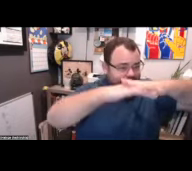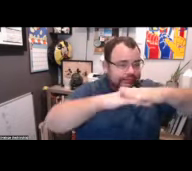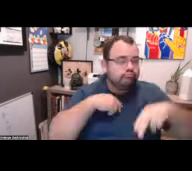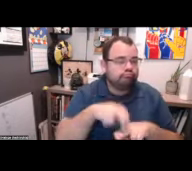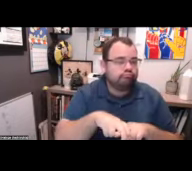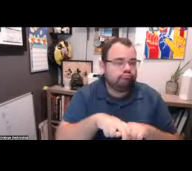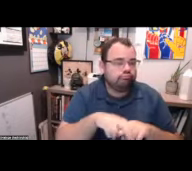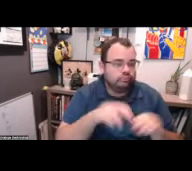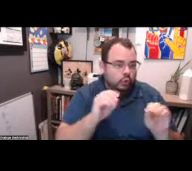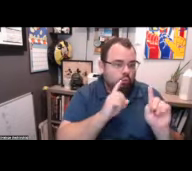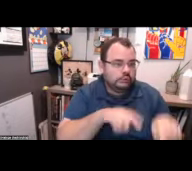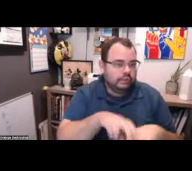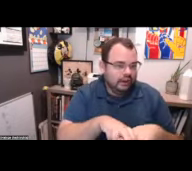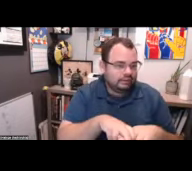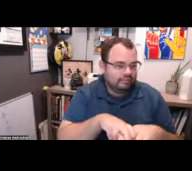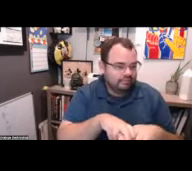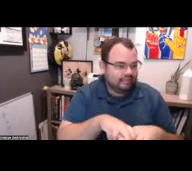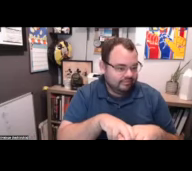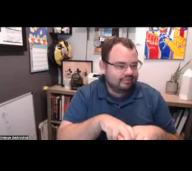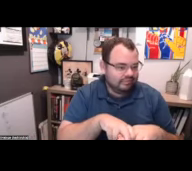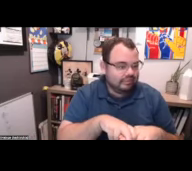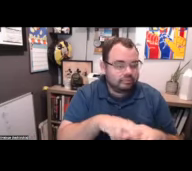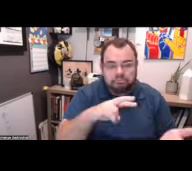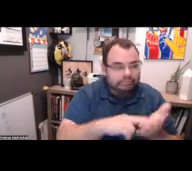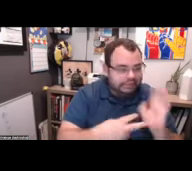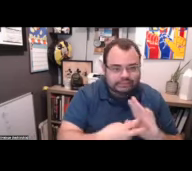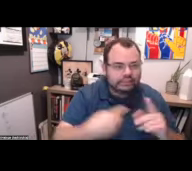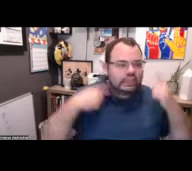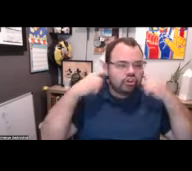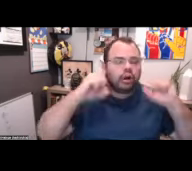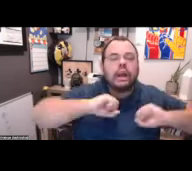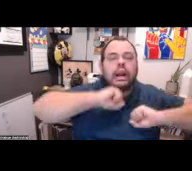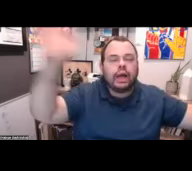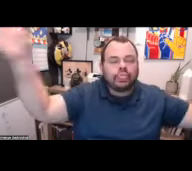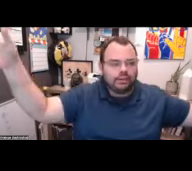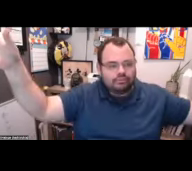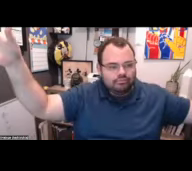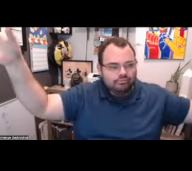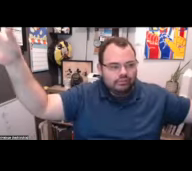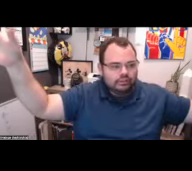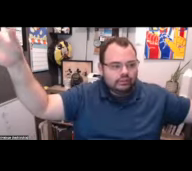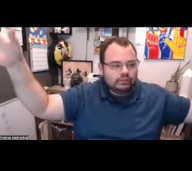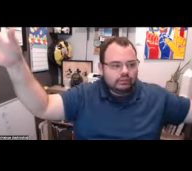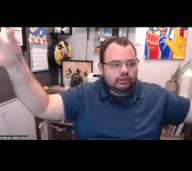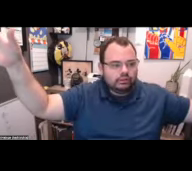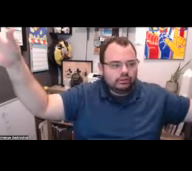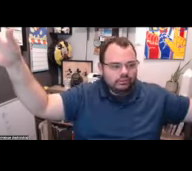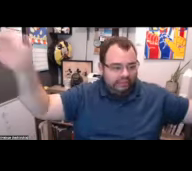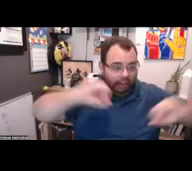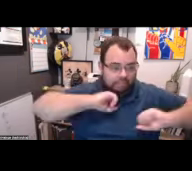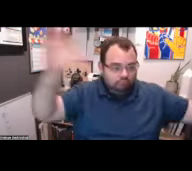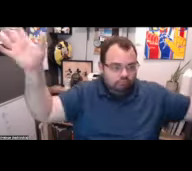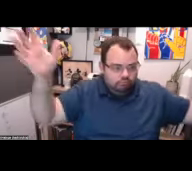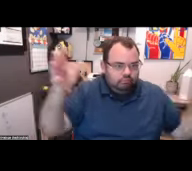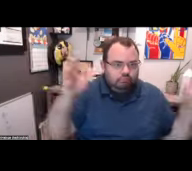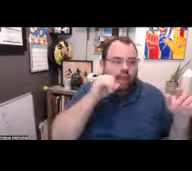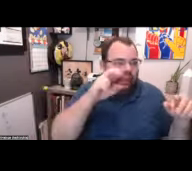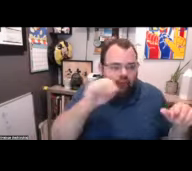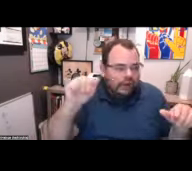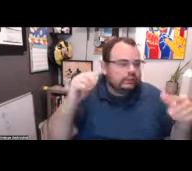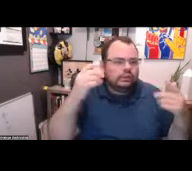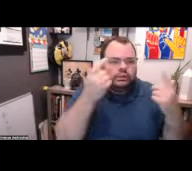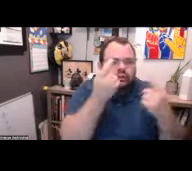as loud, and I'm just sitting there. I have zero response. Means I hear nothing.